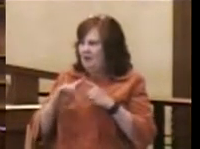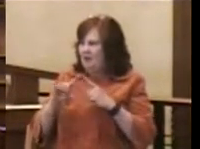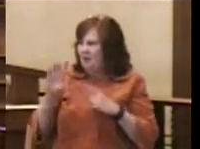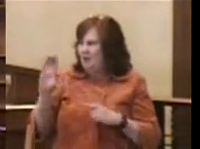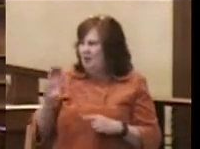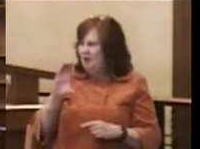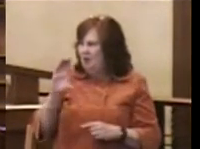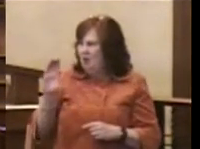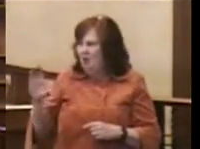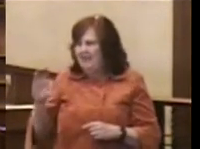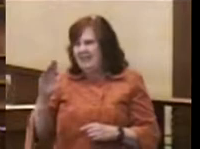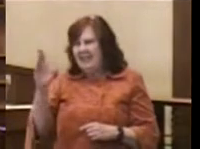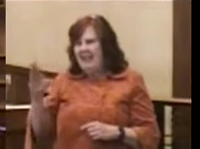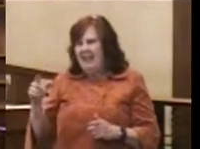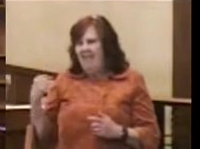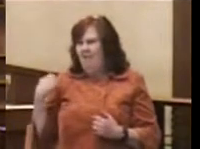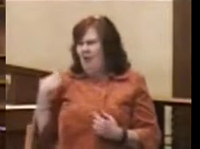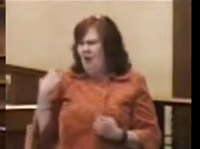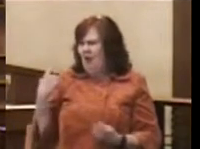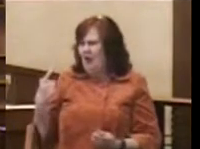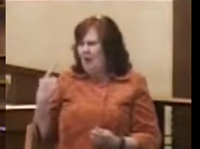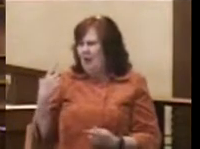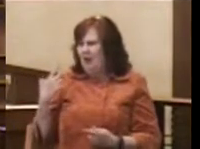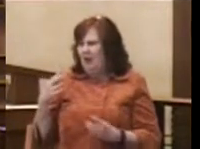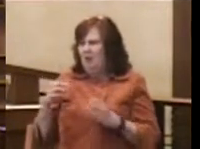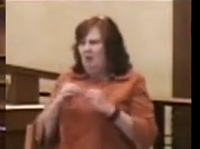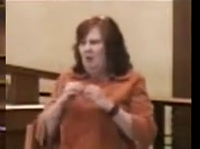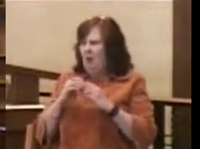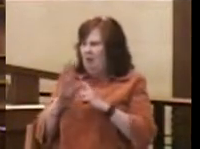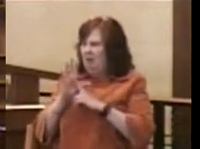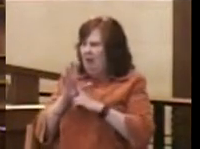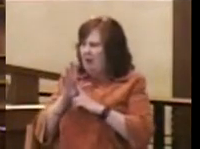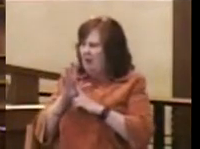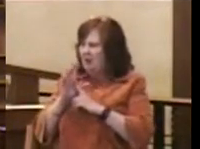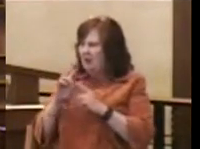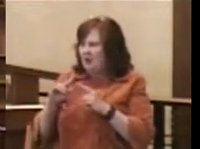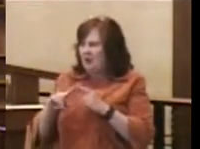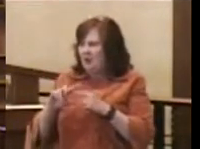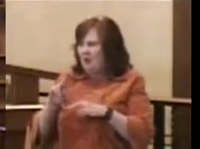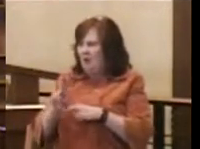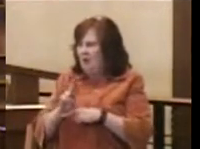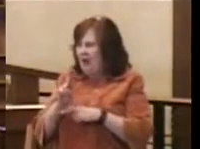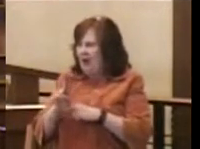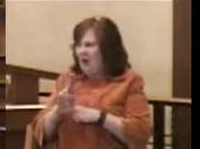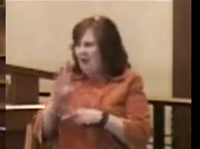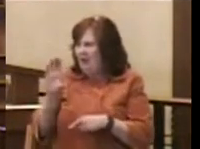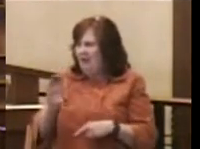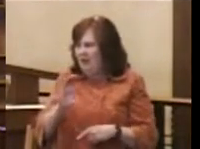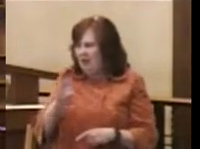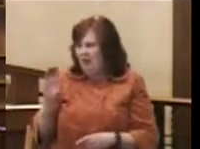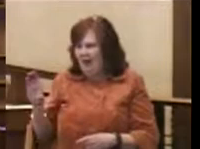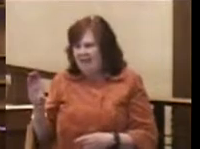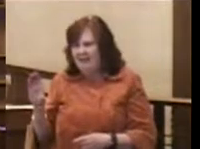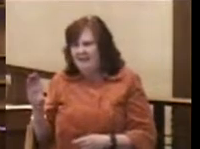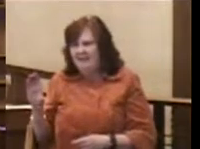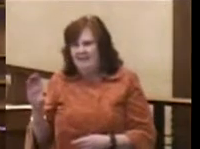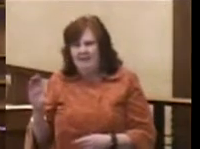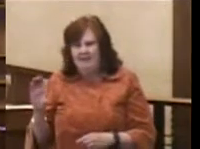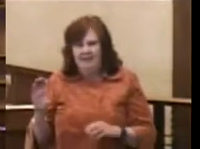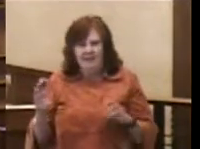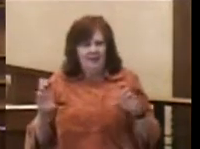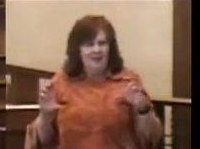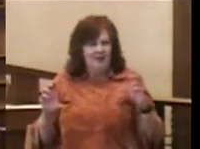cross. Never before has it been more popular to wear the cross." Charles